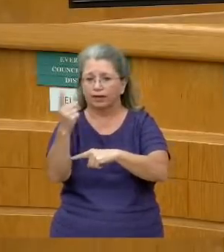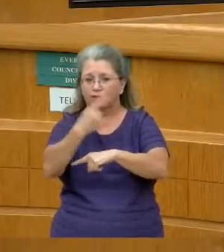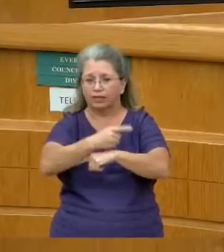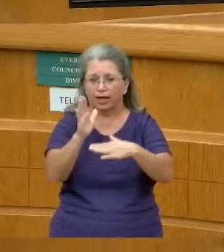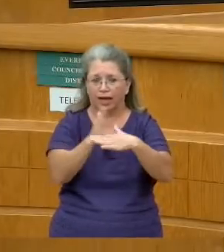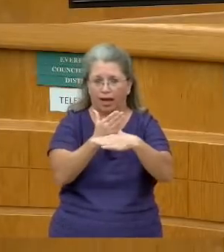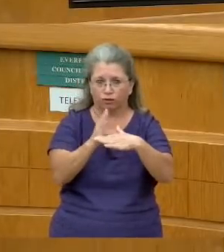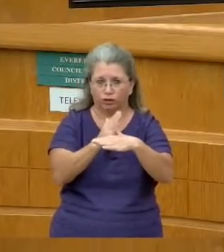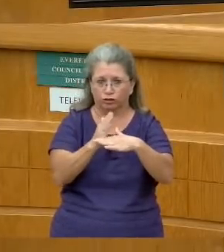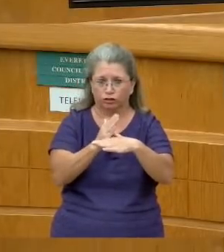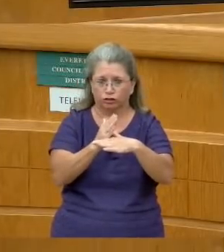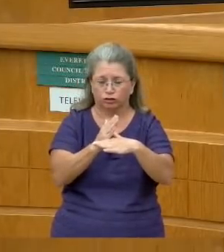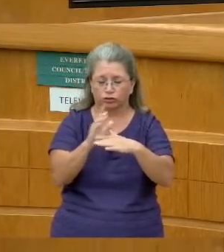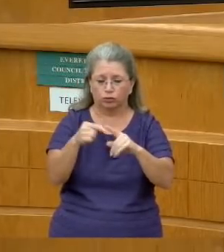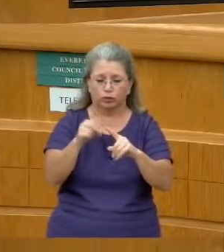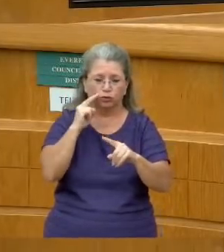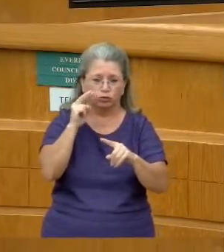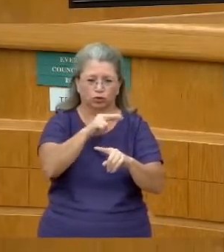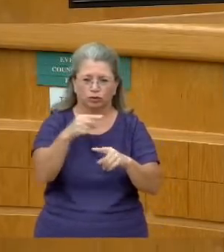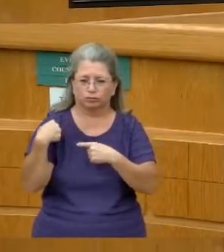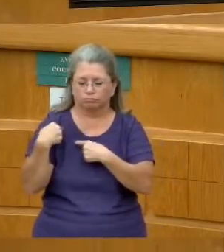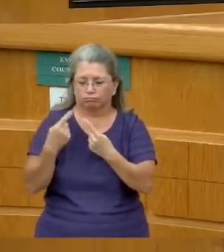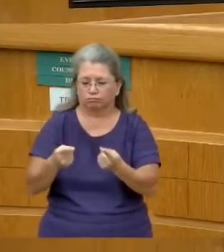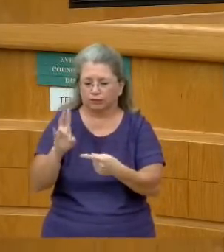for the past 7 days when you look at the daily average.